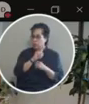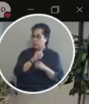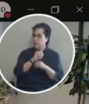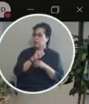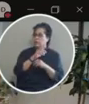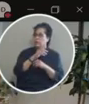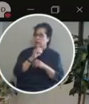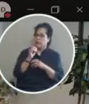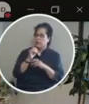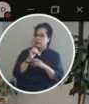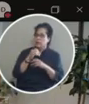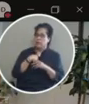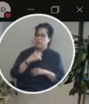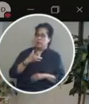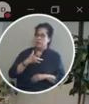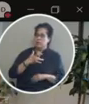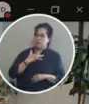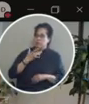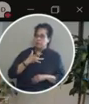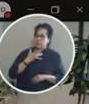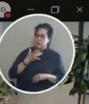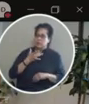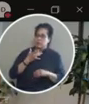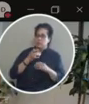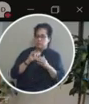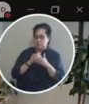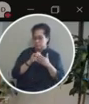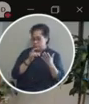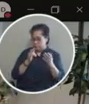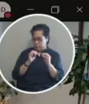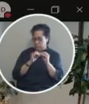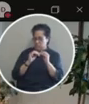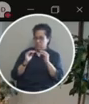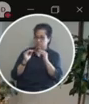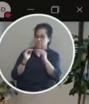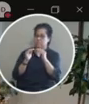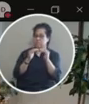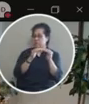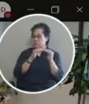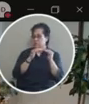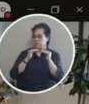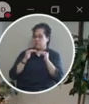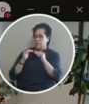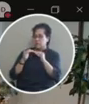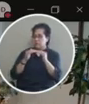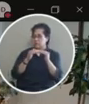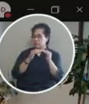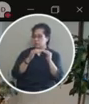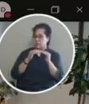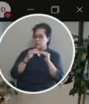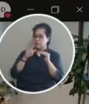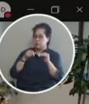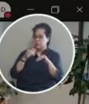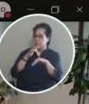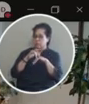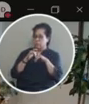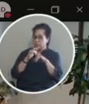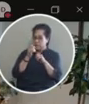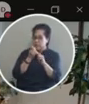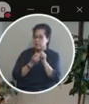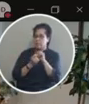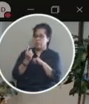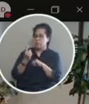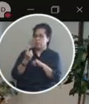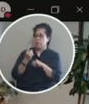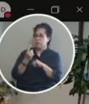should go on. I feel, in all fairness, this should be available to everyone, and we